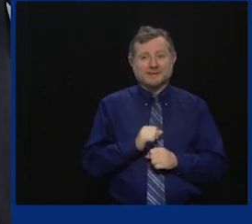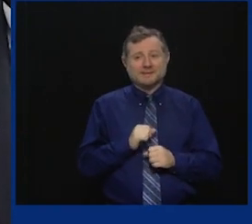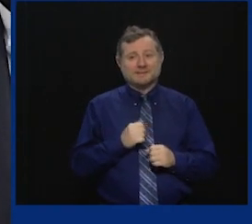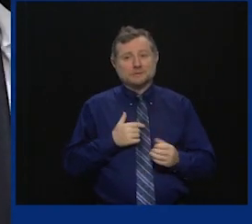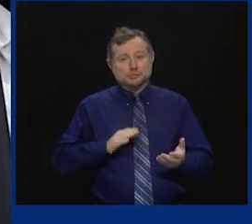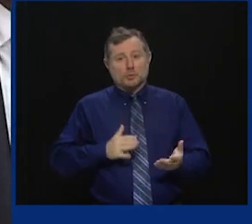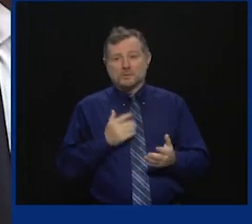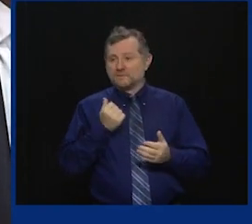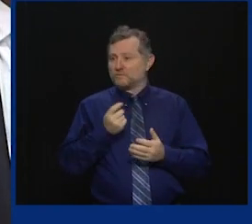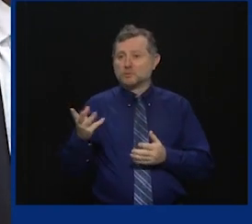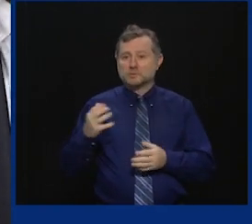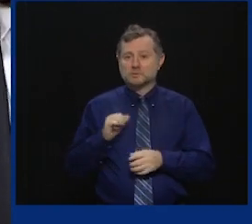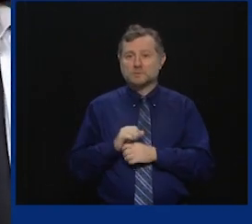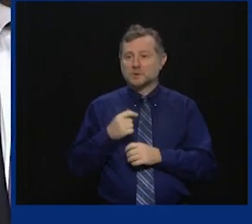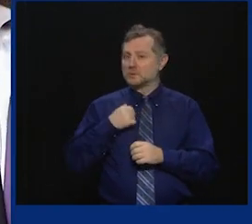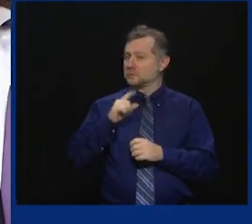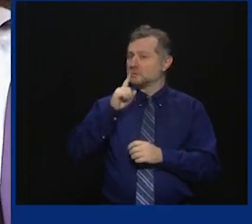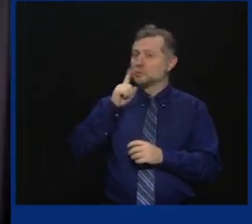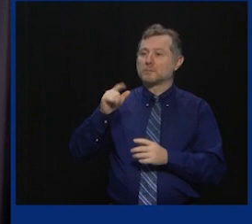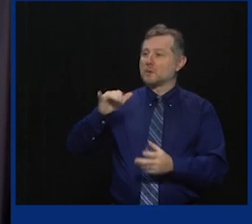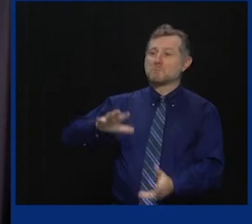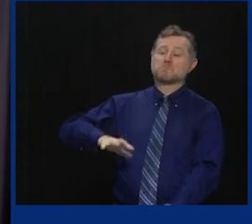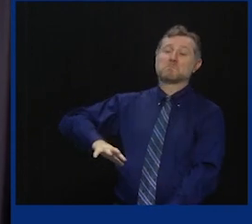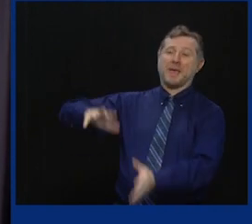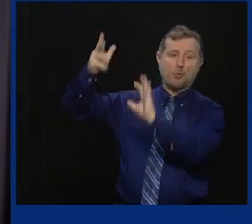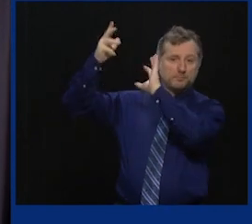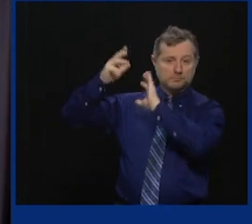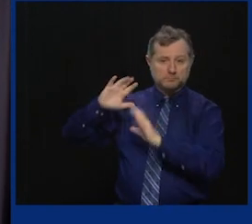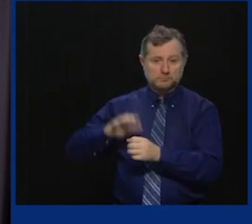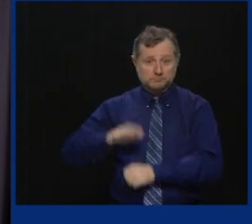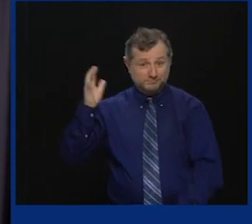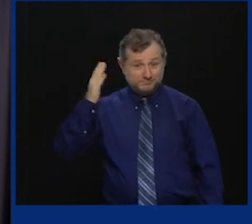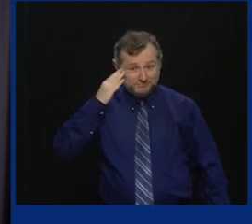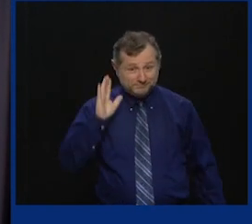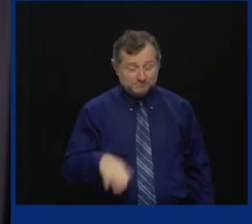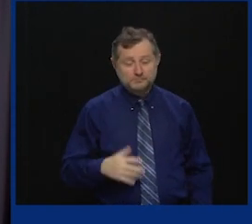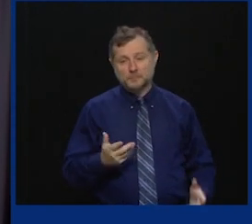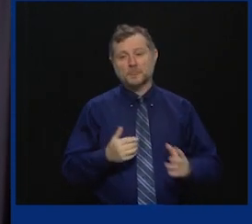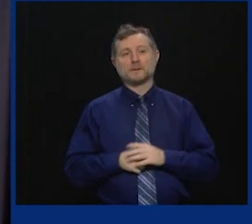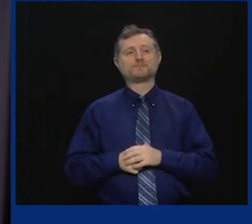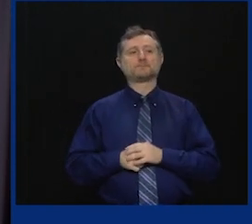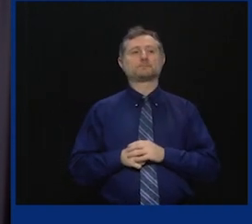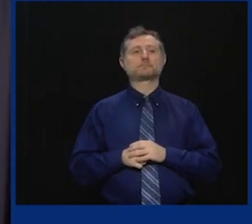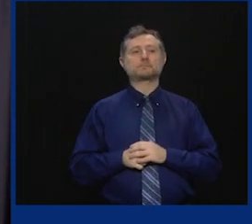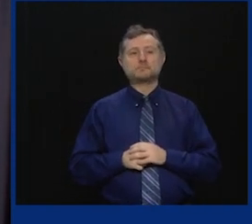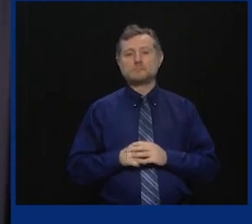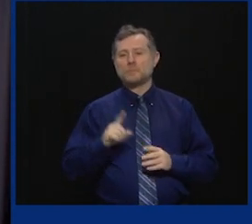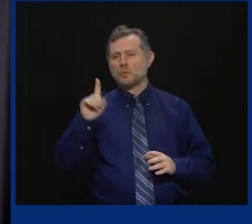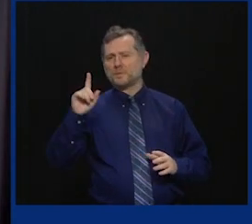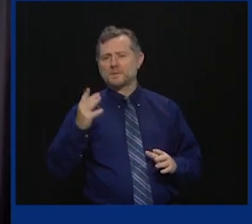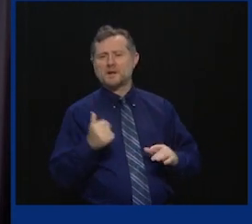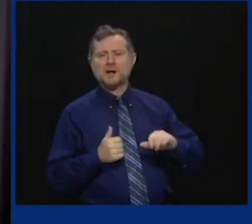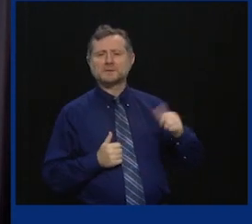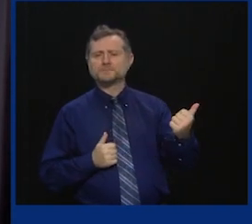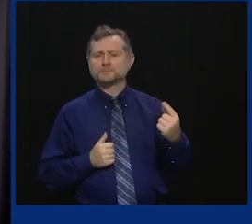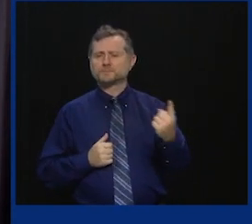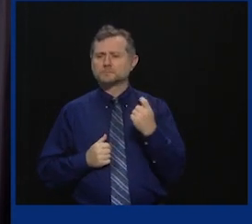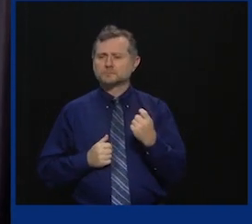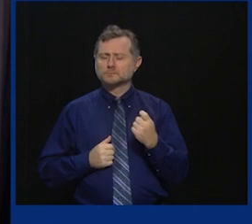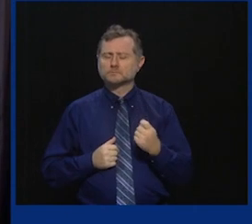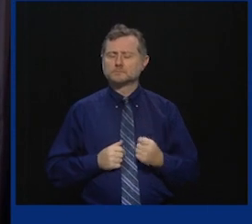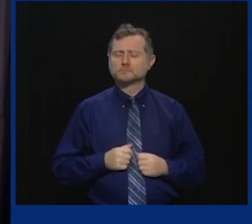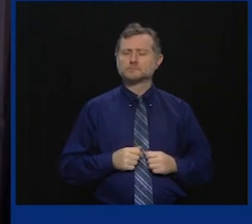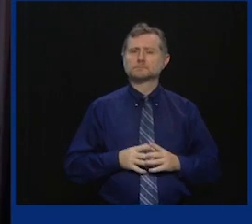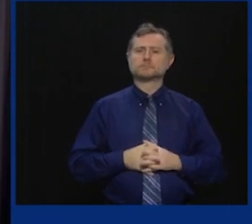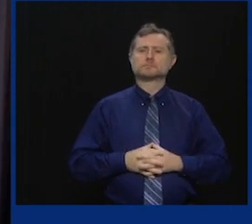as the leader of this state. Okay, let's just ask for the district attorney. I'm sorry, Governor. We have a Zoom question? One second. Let's go to